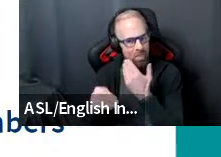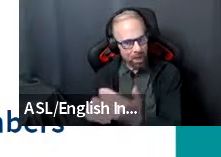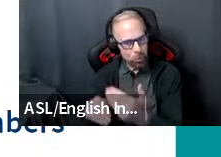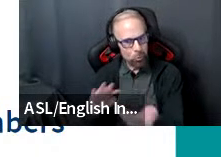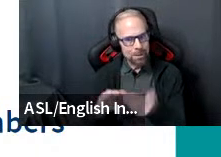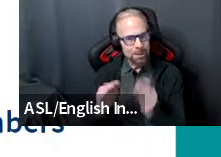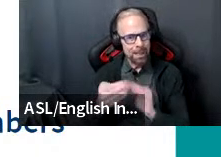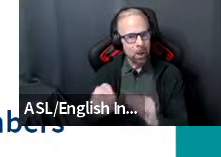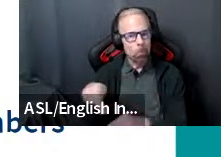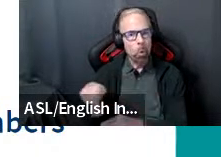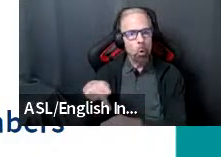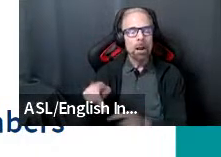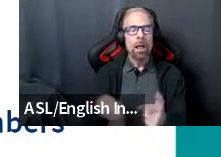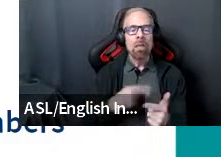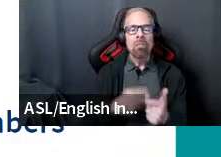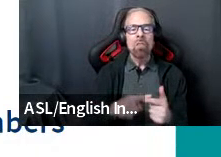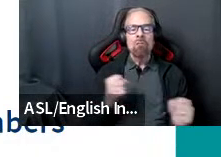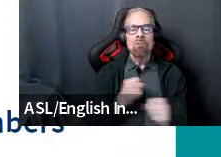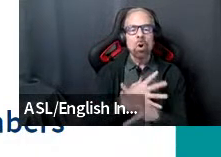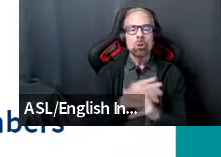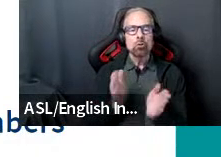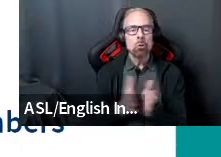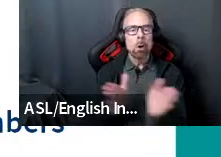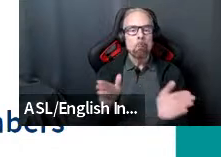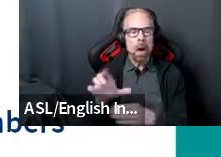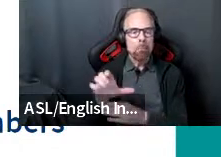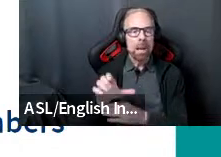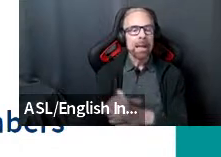The virtual public hearings, all those things are done.